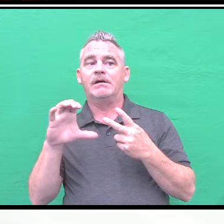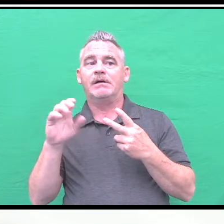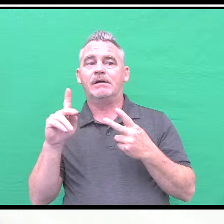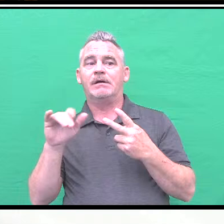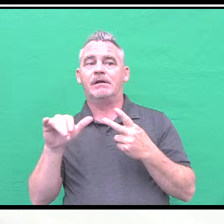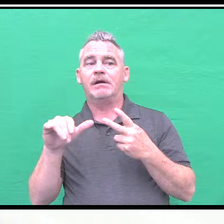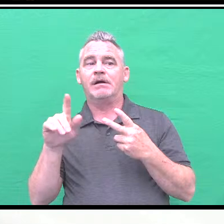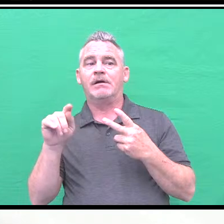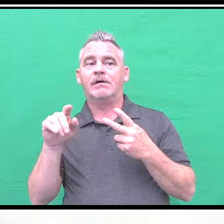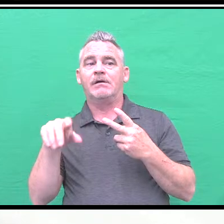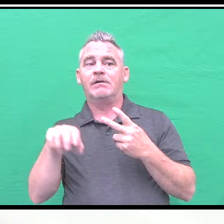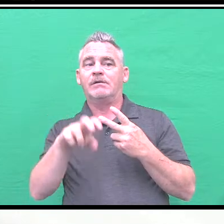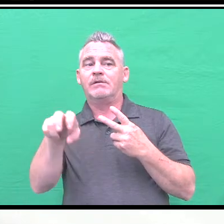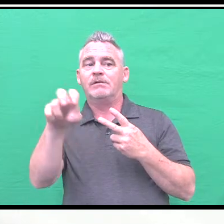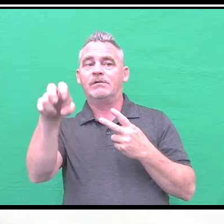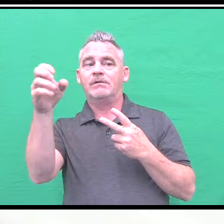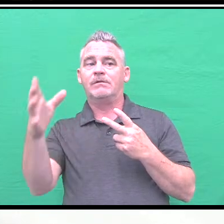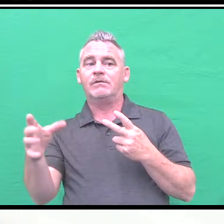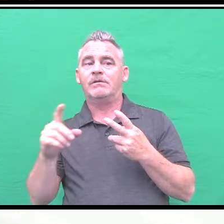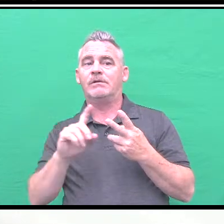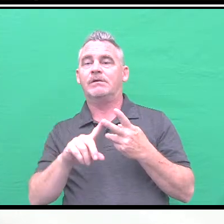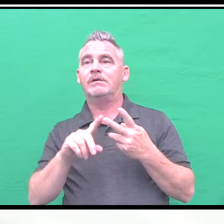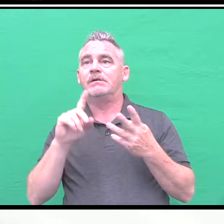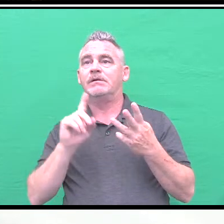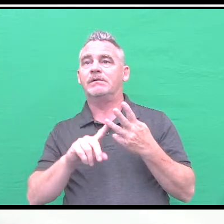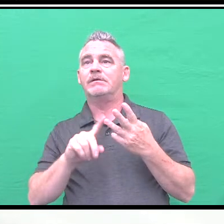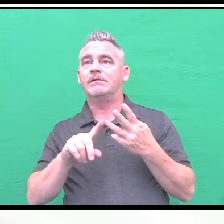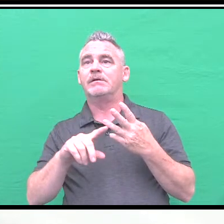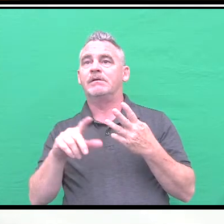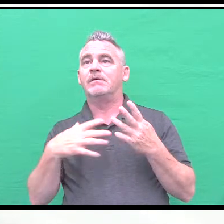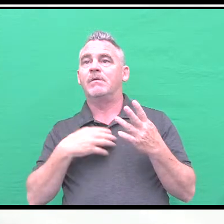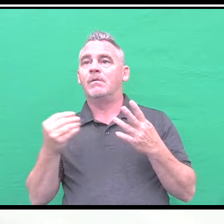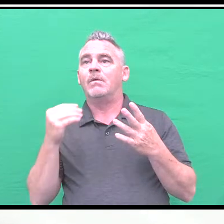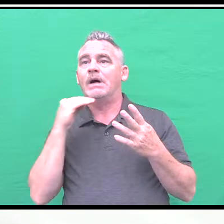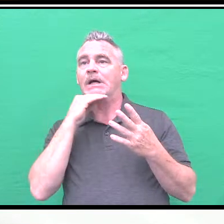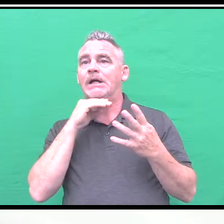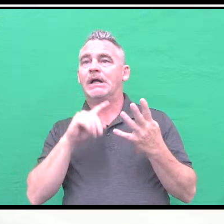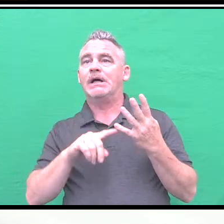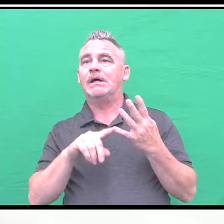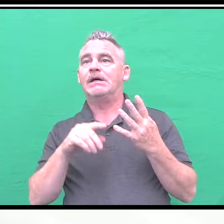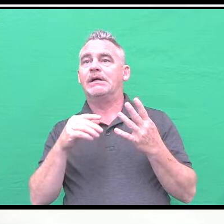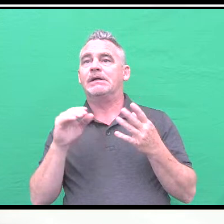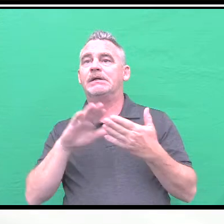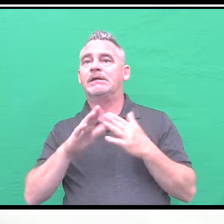a Tacky Tourist Day, White Lie Day, City Fashion Day, and Support the Court Day.